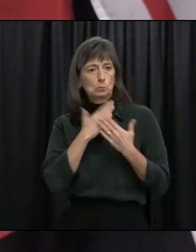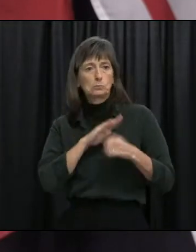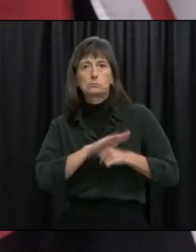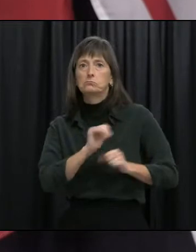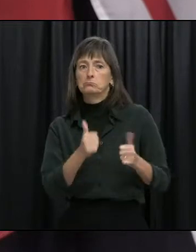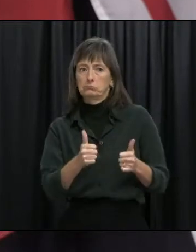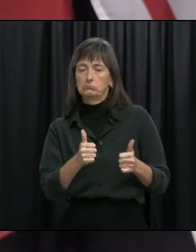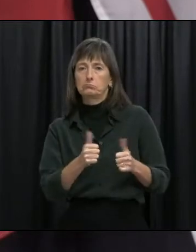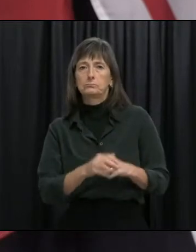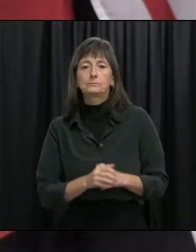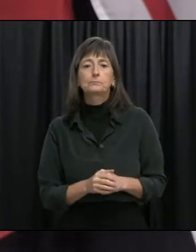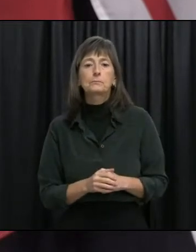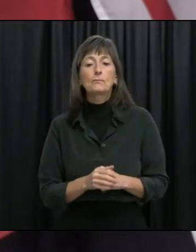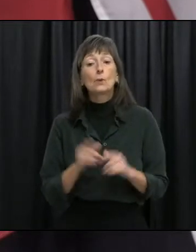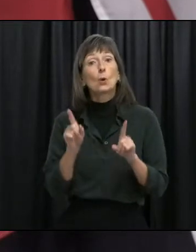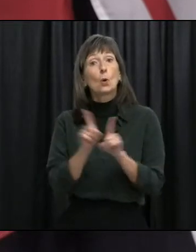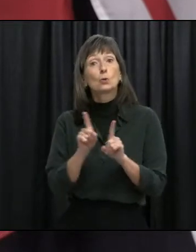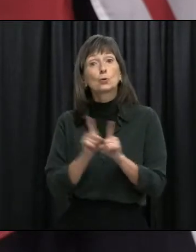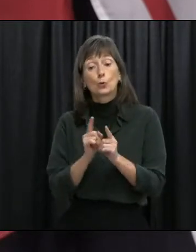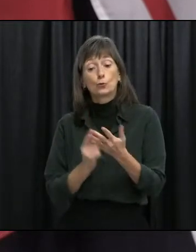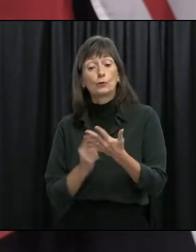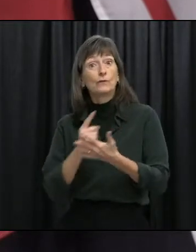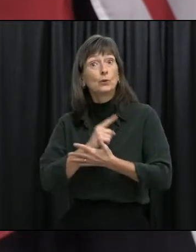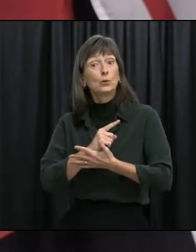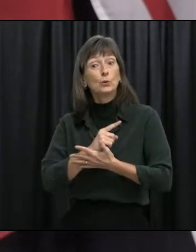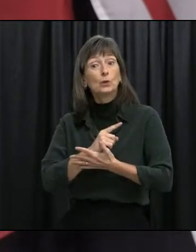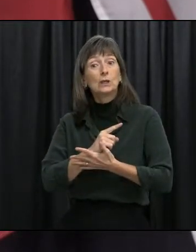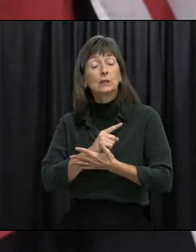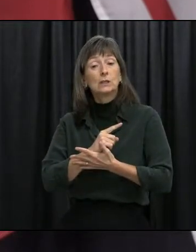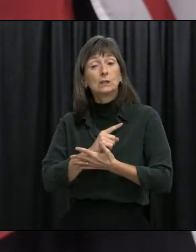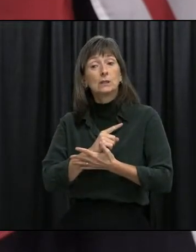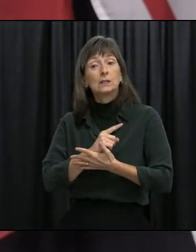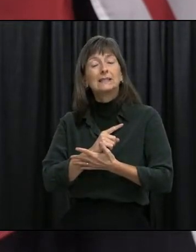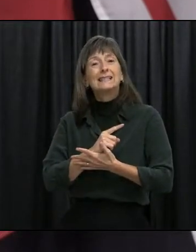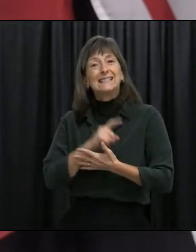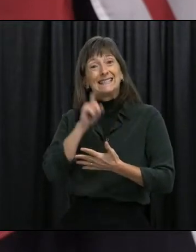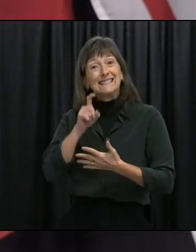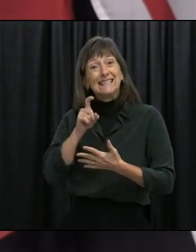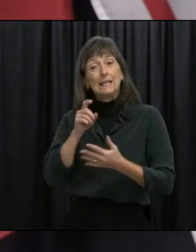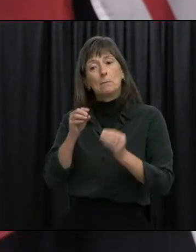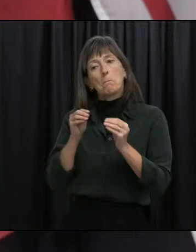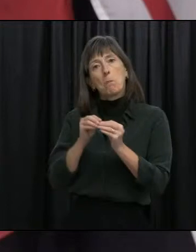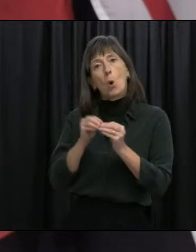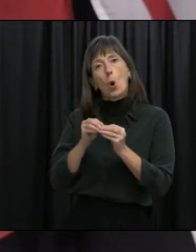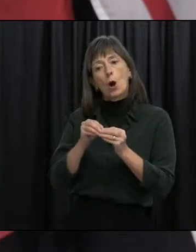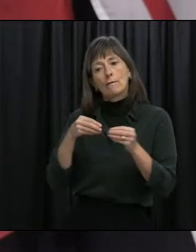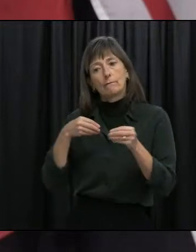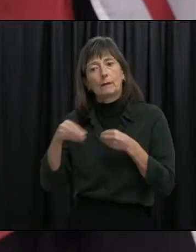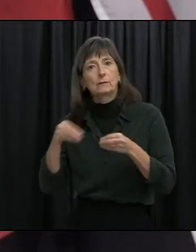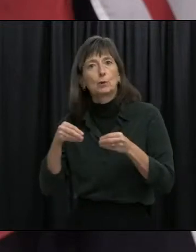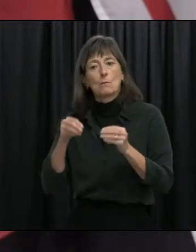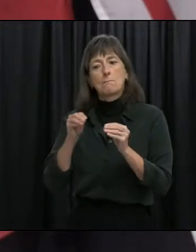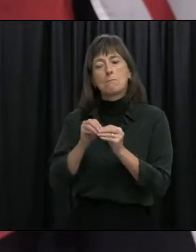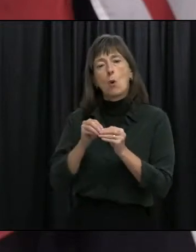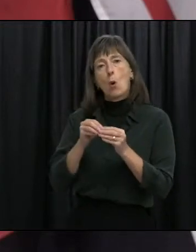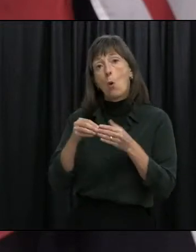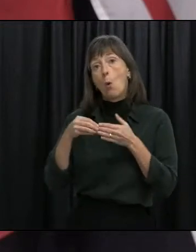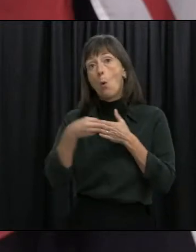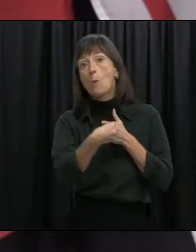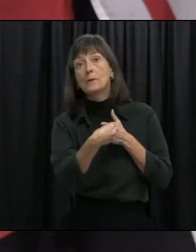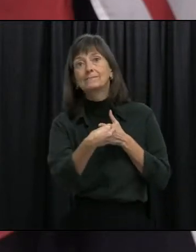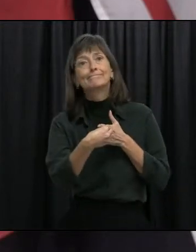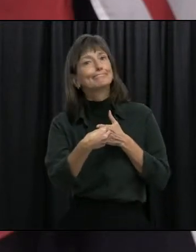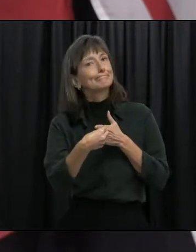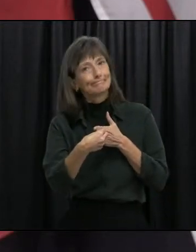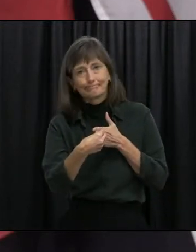review also shows there is really no room to further relax the existing policy. And so in the